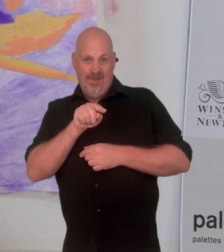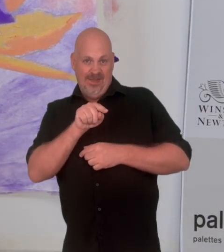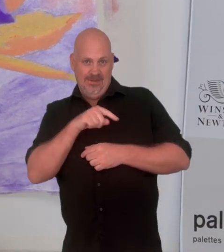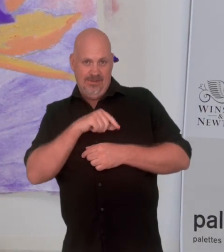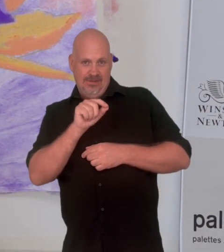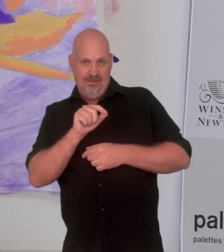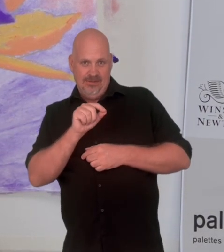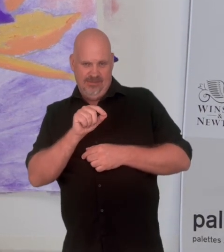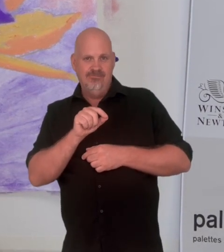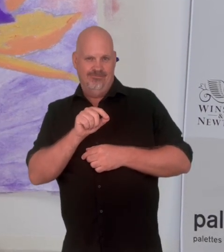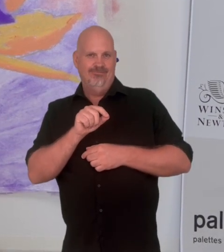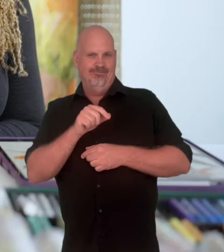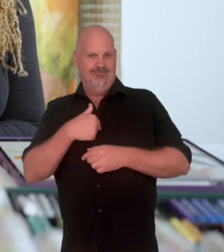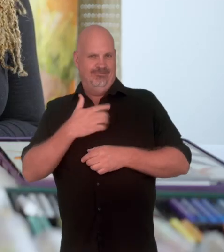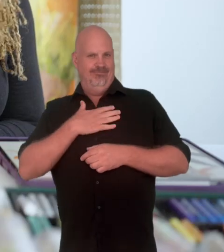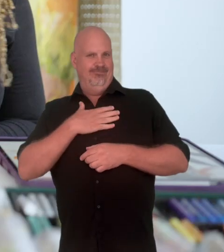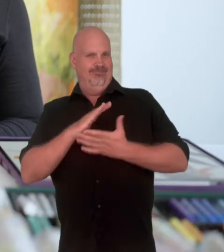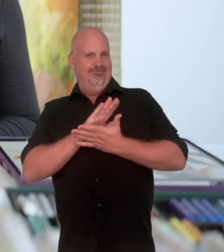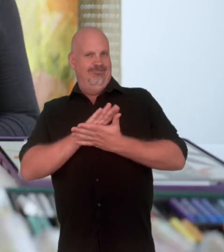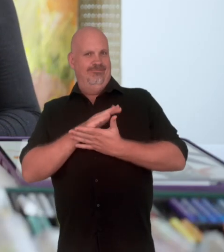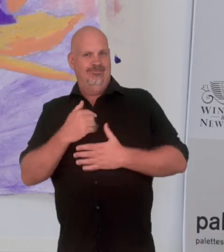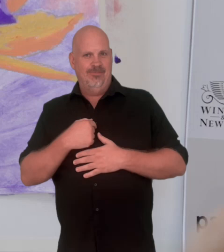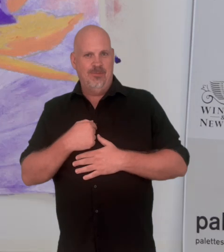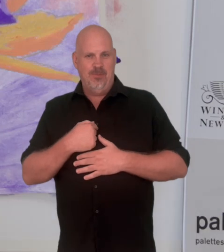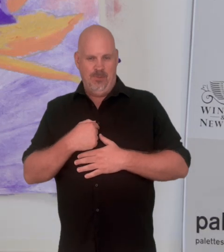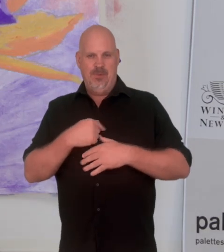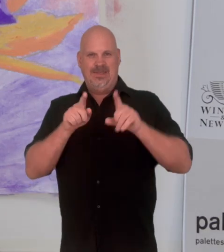Yeah, that makes me happy. So I'm going to do that for the other one.